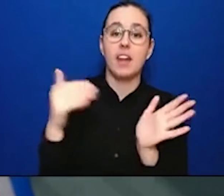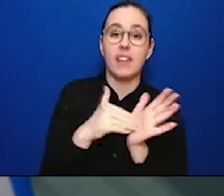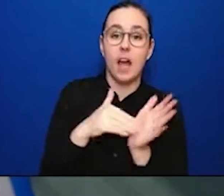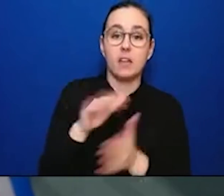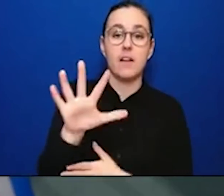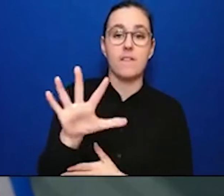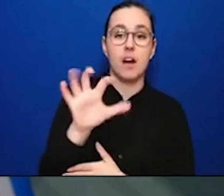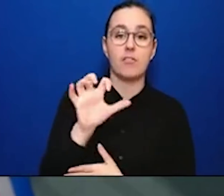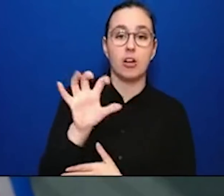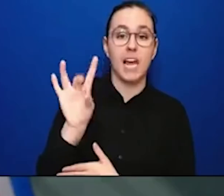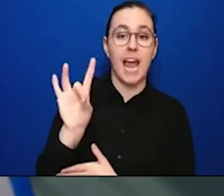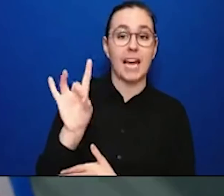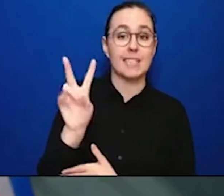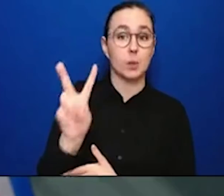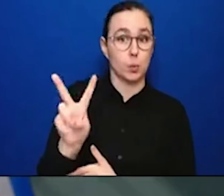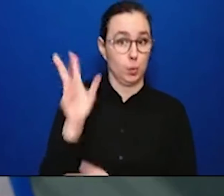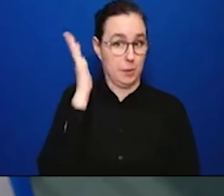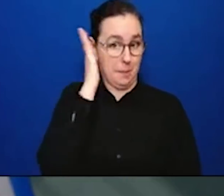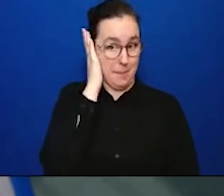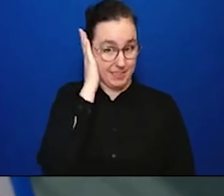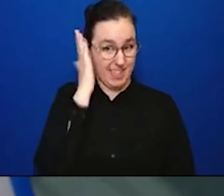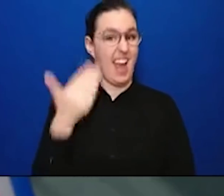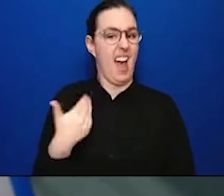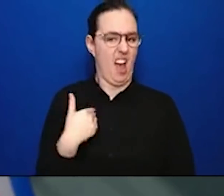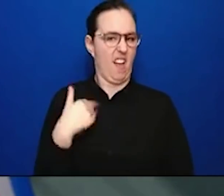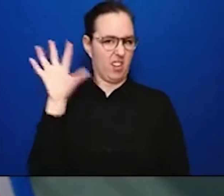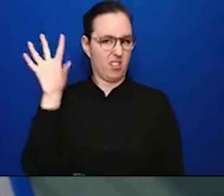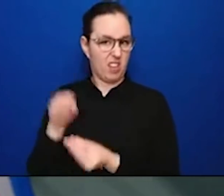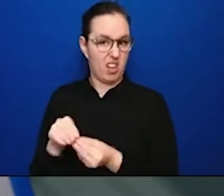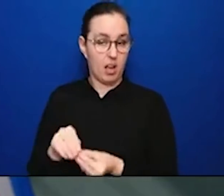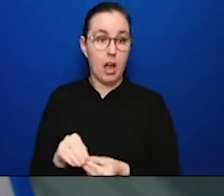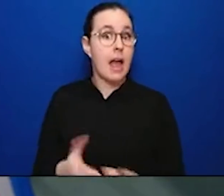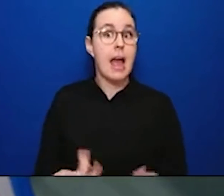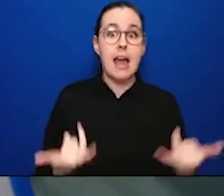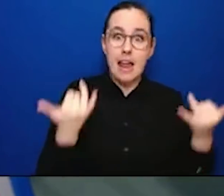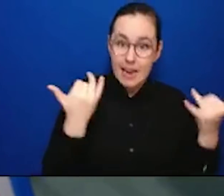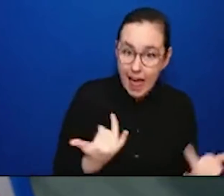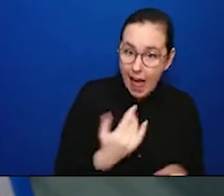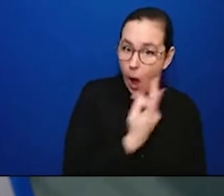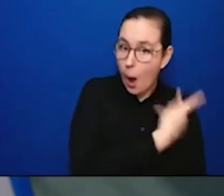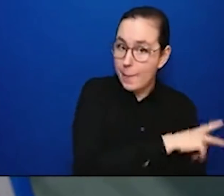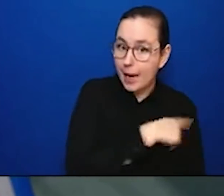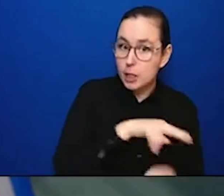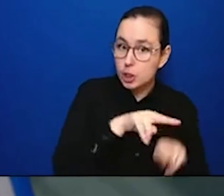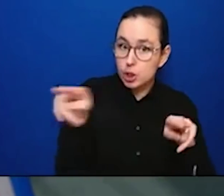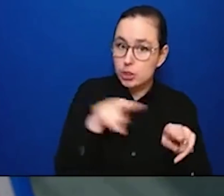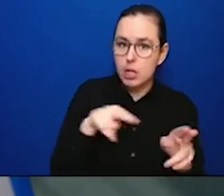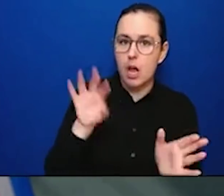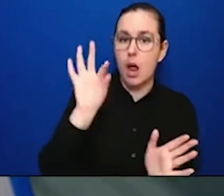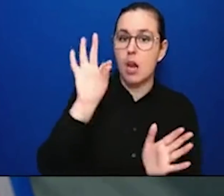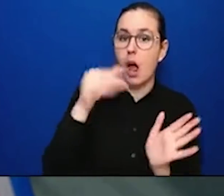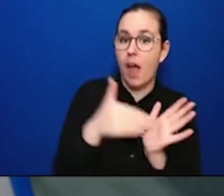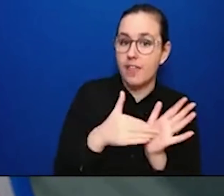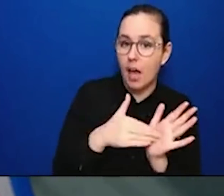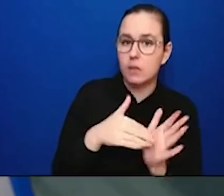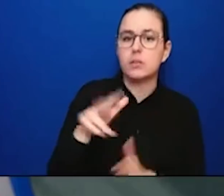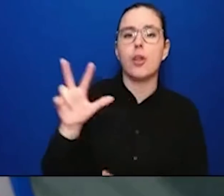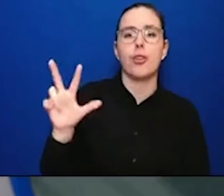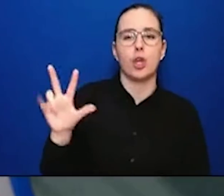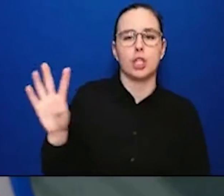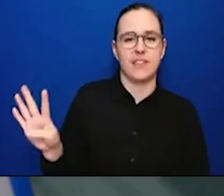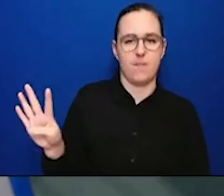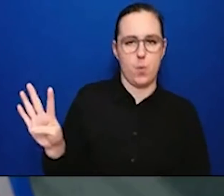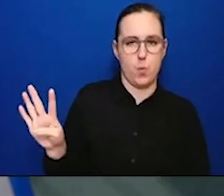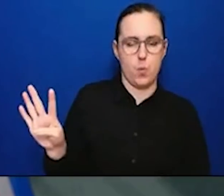11,582 beds. Today's patient census across acute care is 9,034, which is up over the last number